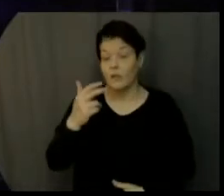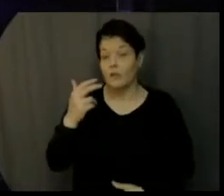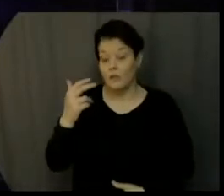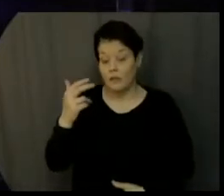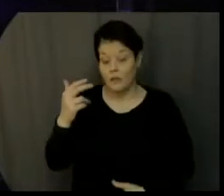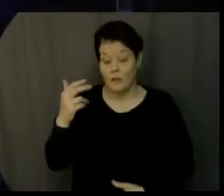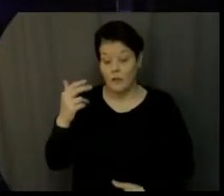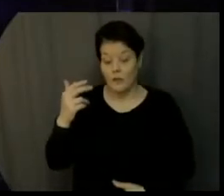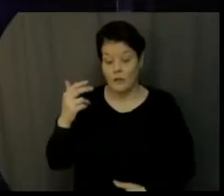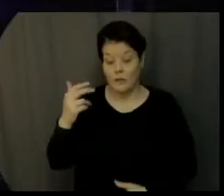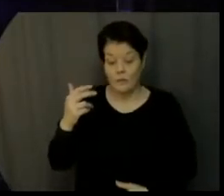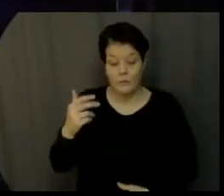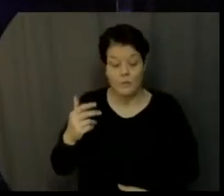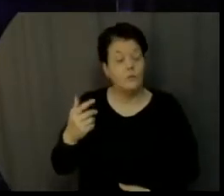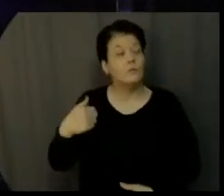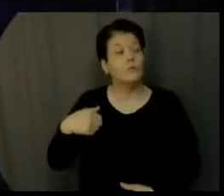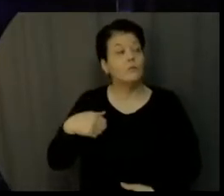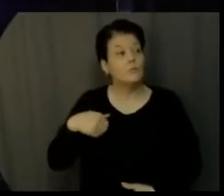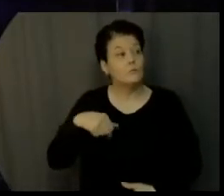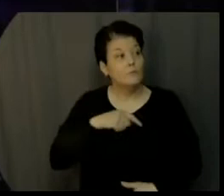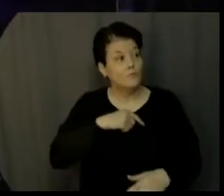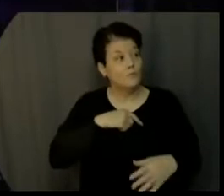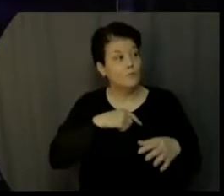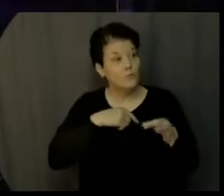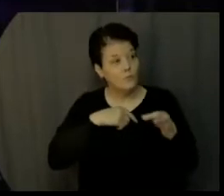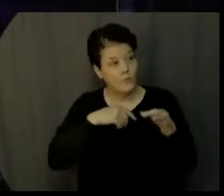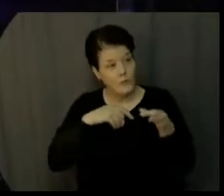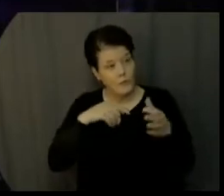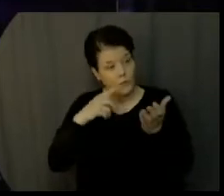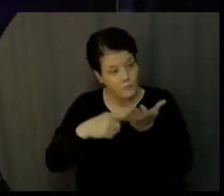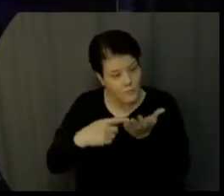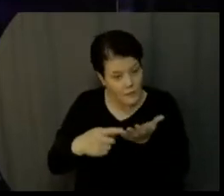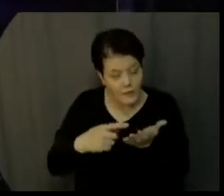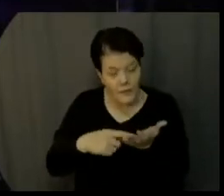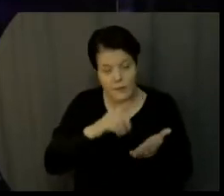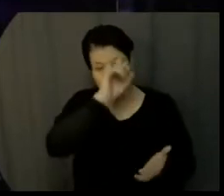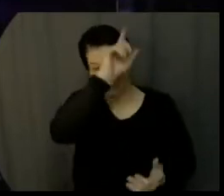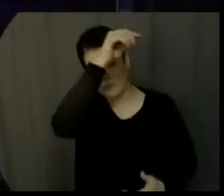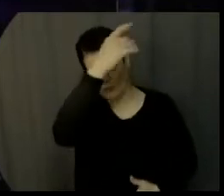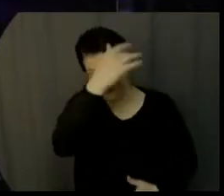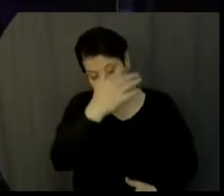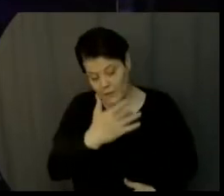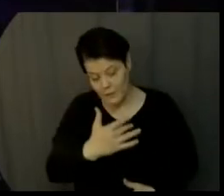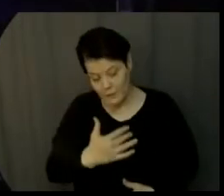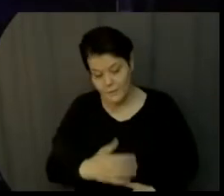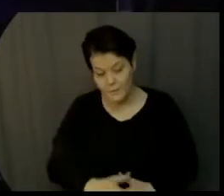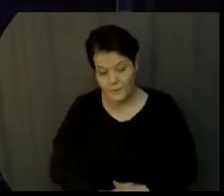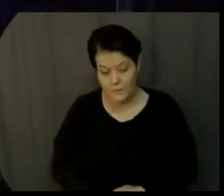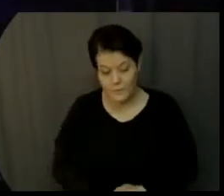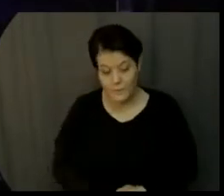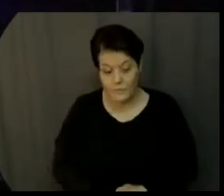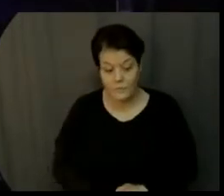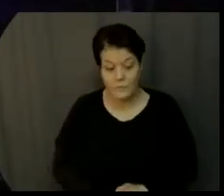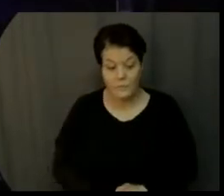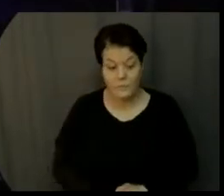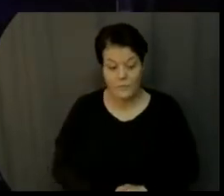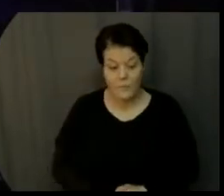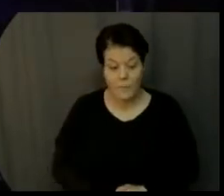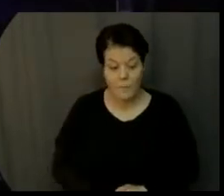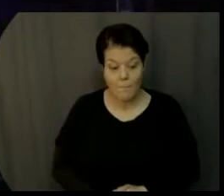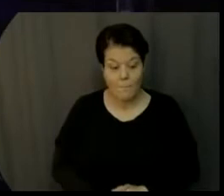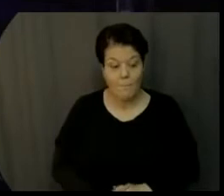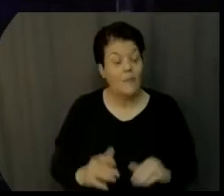talking about sanctifying grace. God's changing, transforming grace in our life. The first thing is these people, the early Christians, were committed